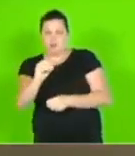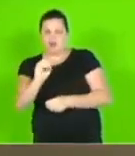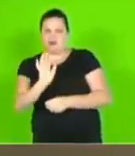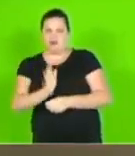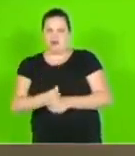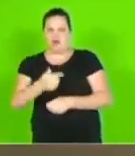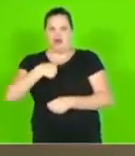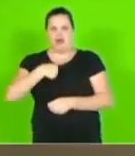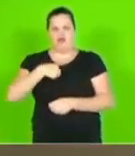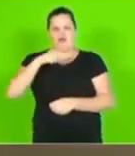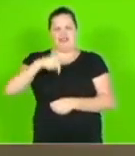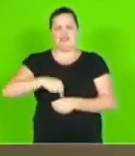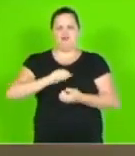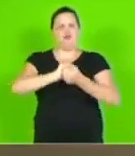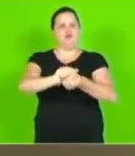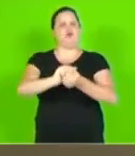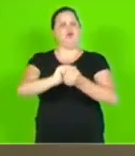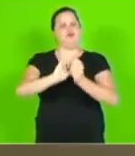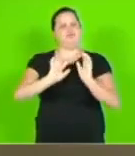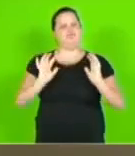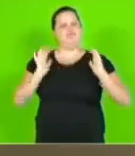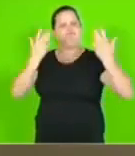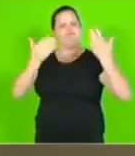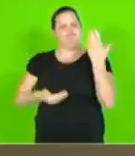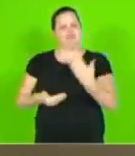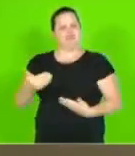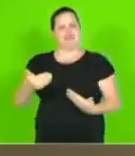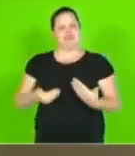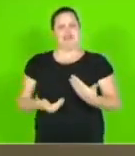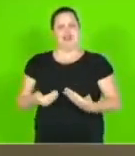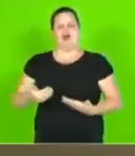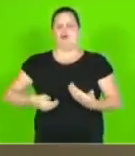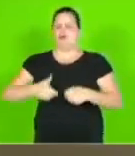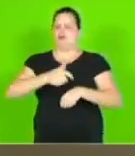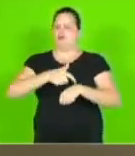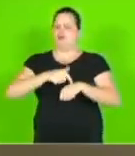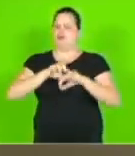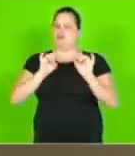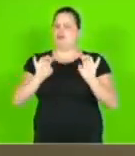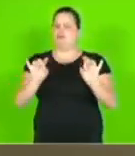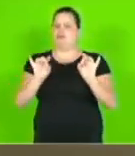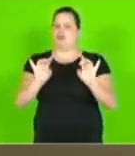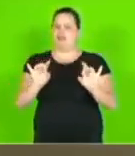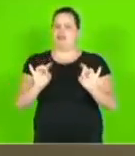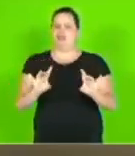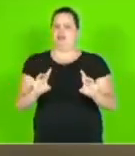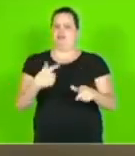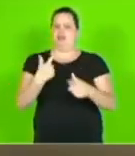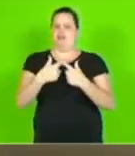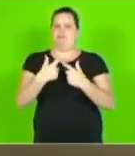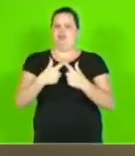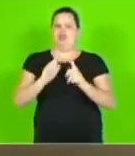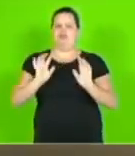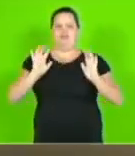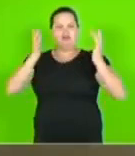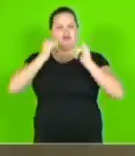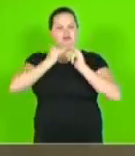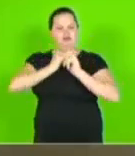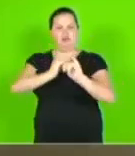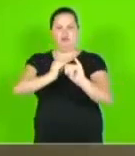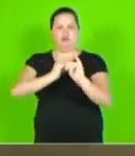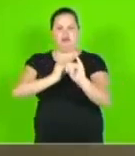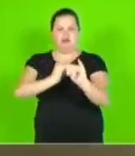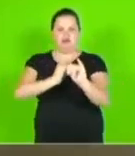Maranatha Christian Church celebrates their 50 years of existence, and I'm here to celebrate with the brethren